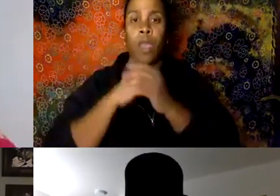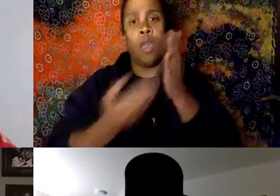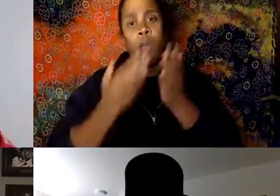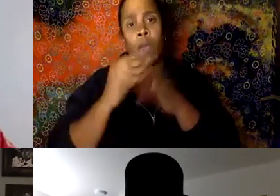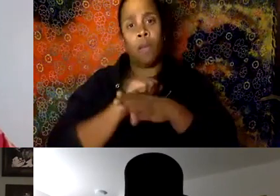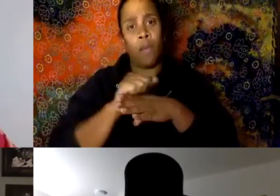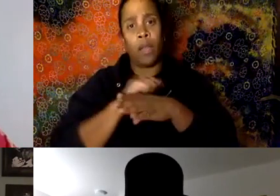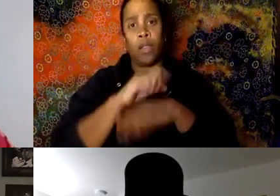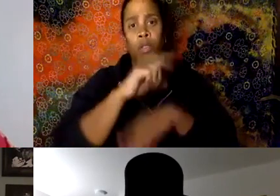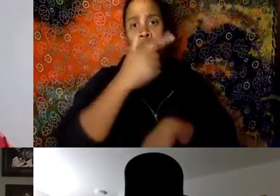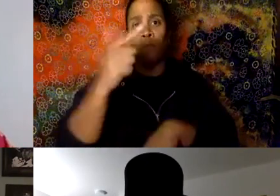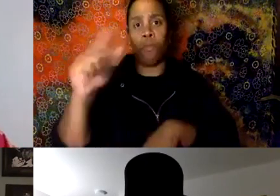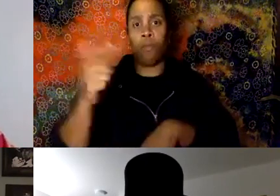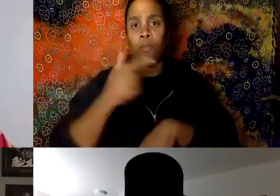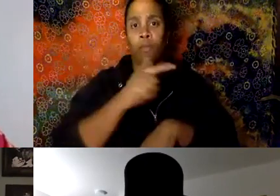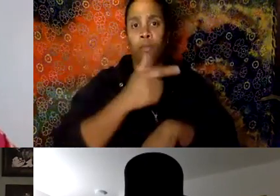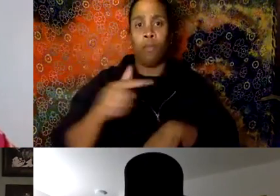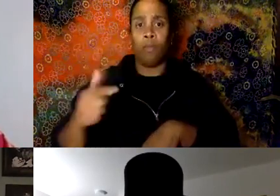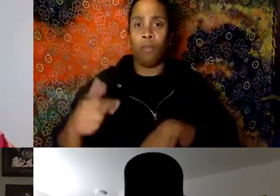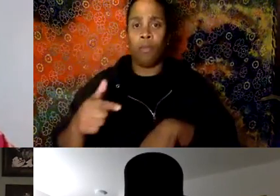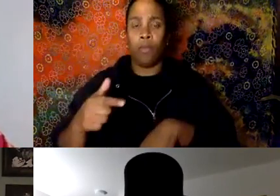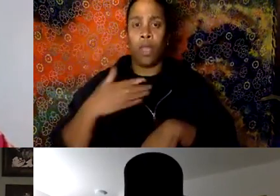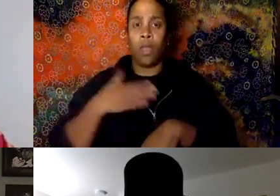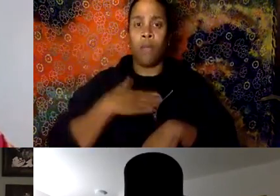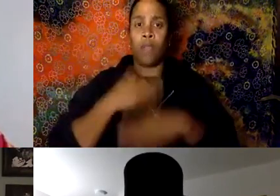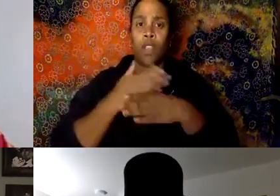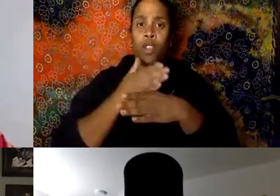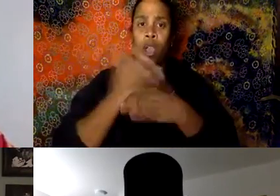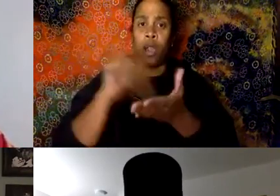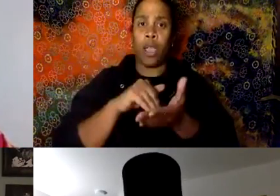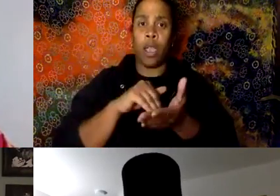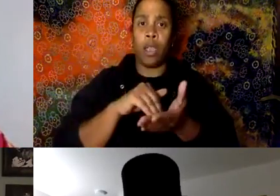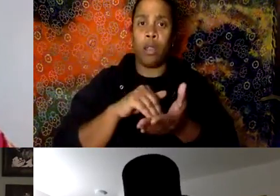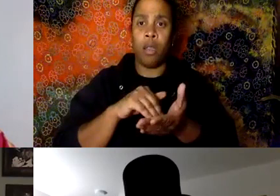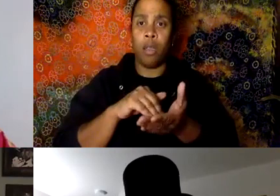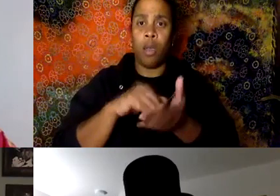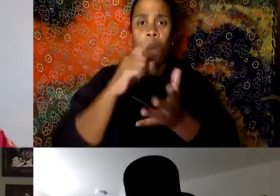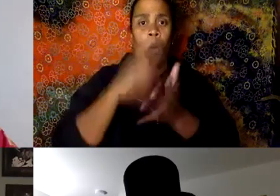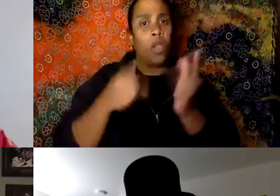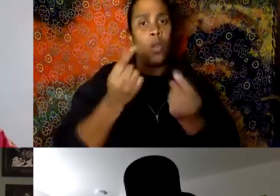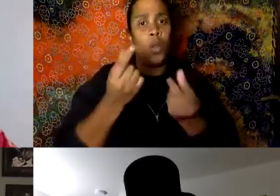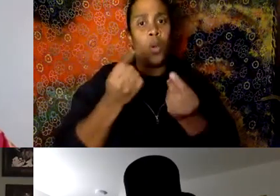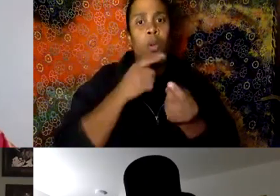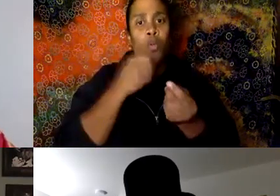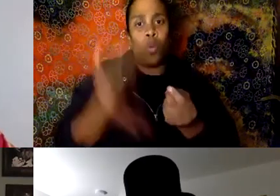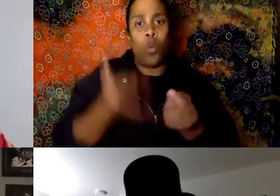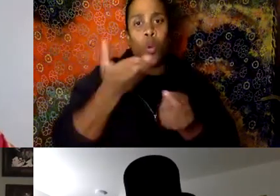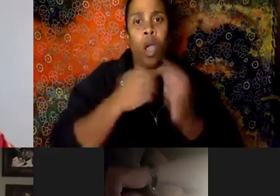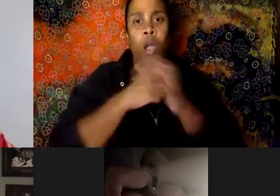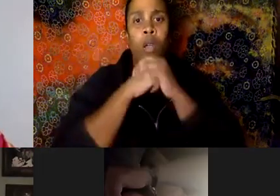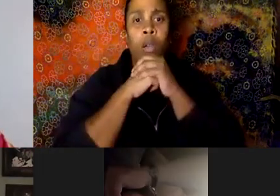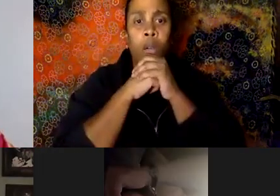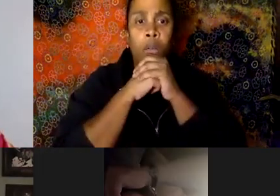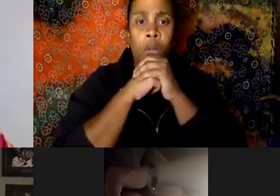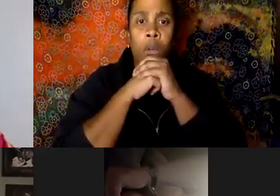of you share again, maybe just before you start, since Satora's not with us anymore, I want to share Satora Oswald was here earlier. She does energy healing,